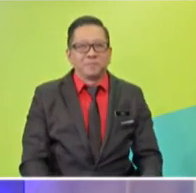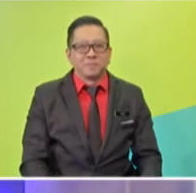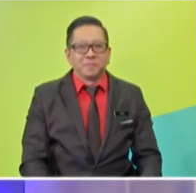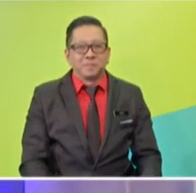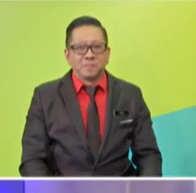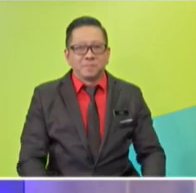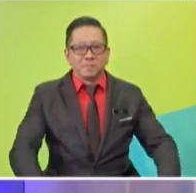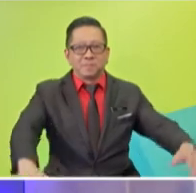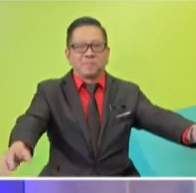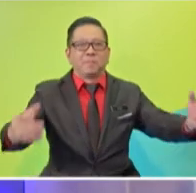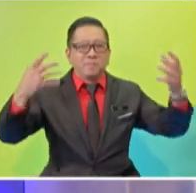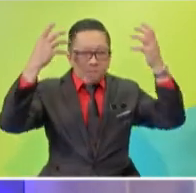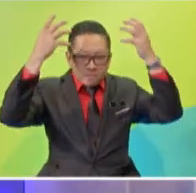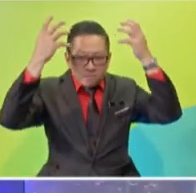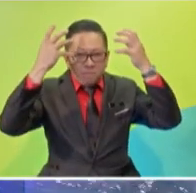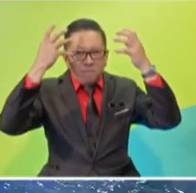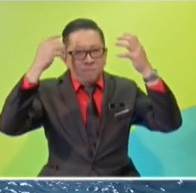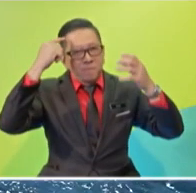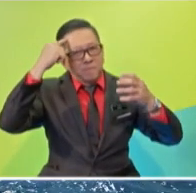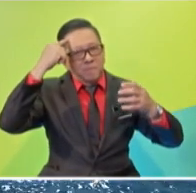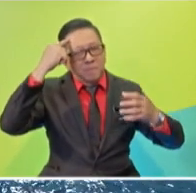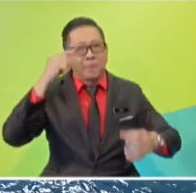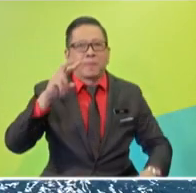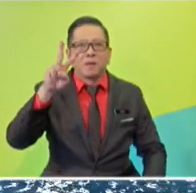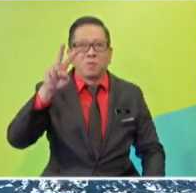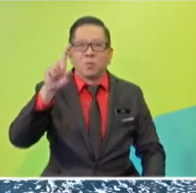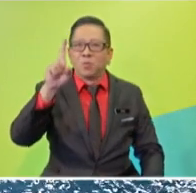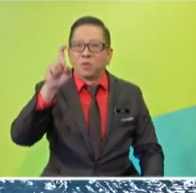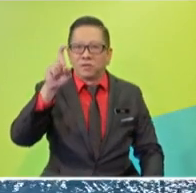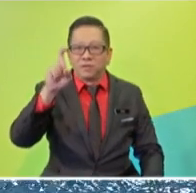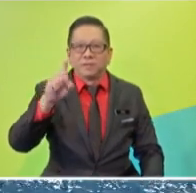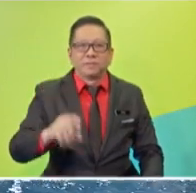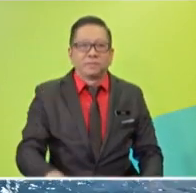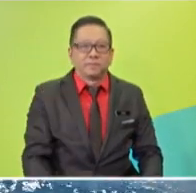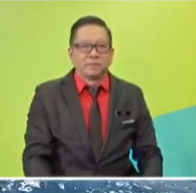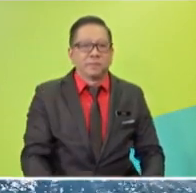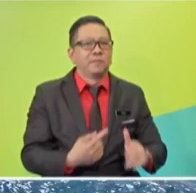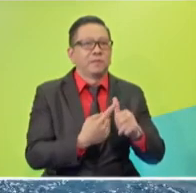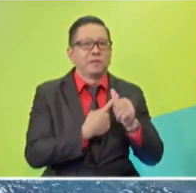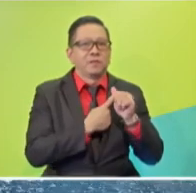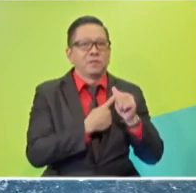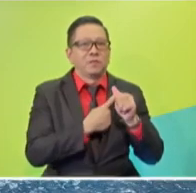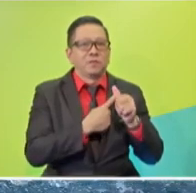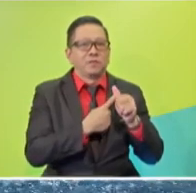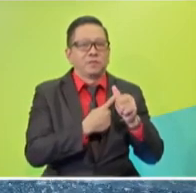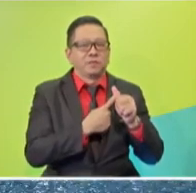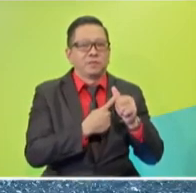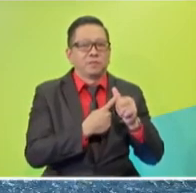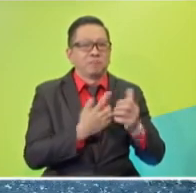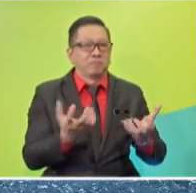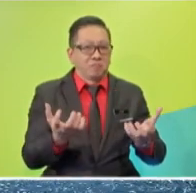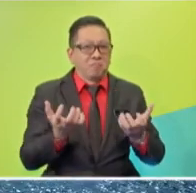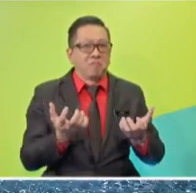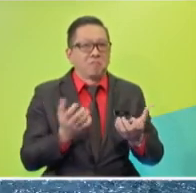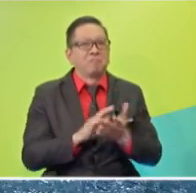you to put on your thinking cap. There are 2 questions here. The first one. Would you like to be an ice